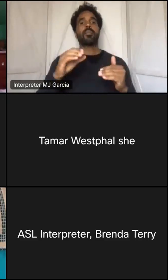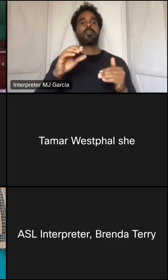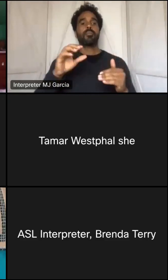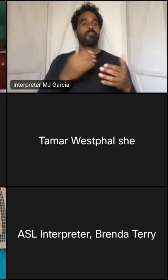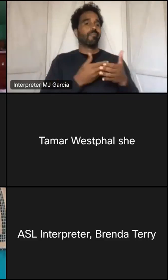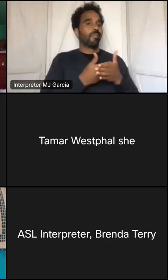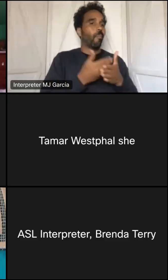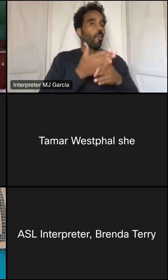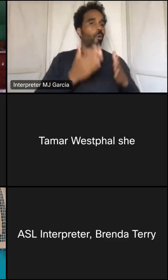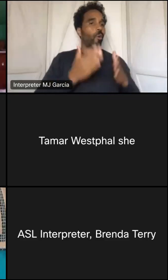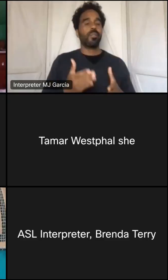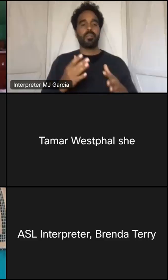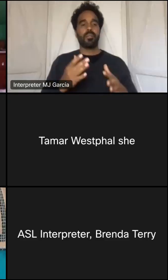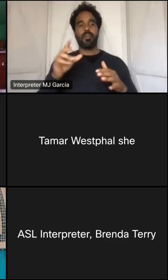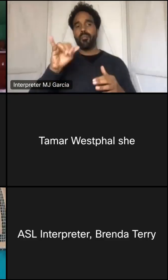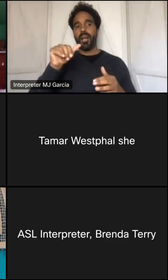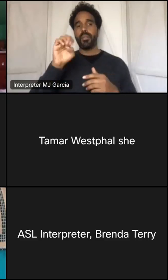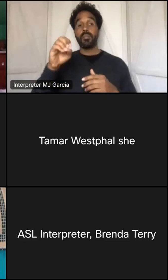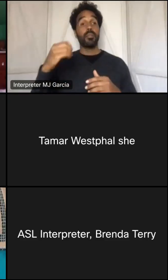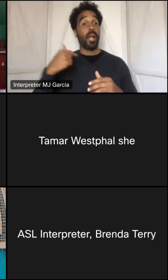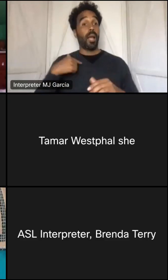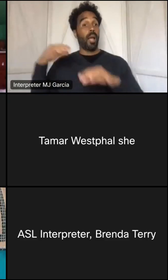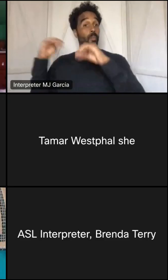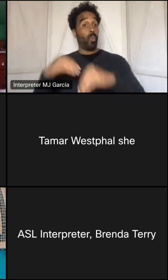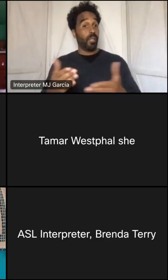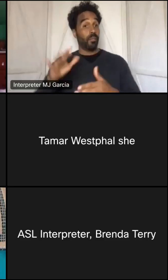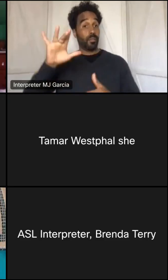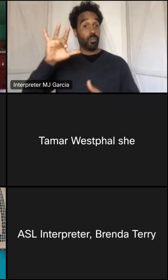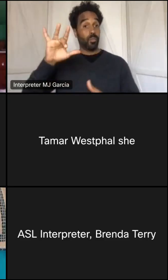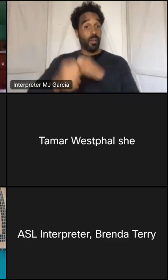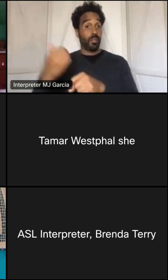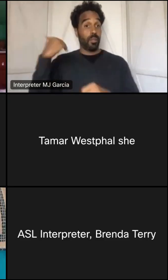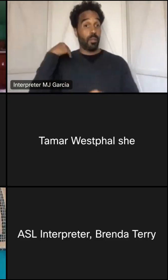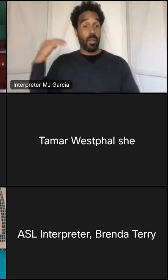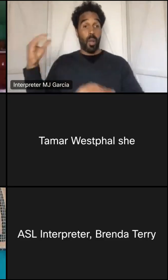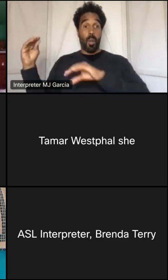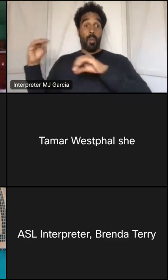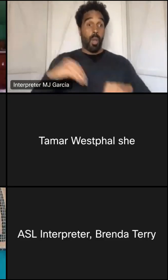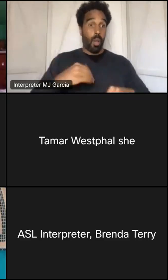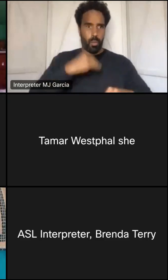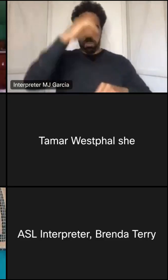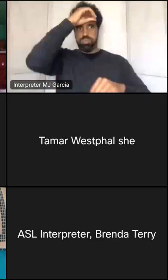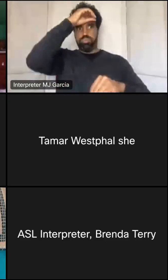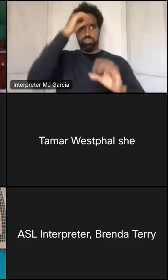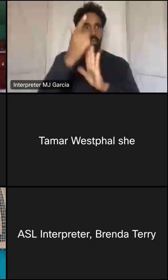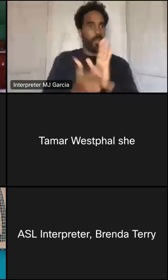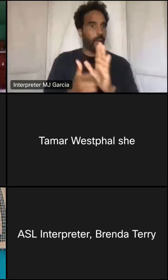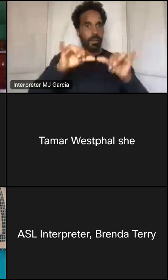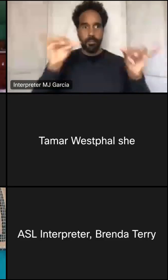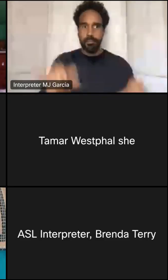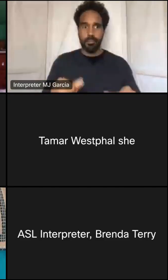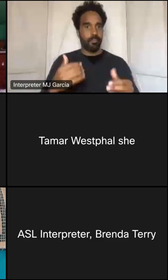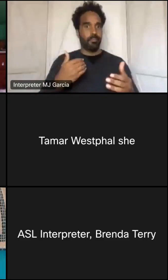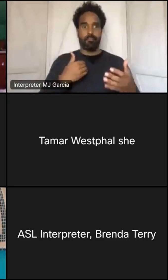country 25 years ago, and I know that when I first arrived here, I had no idea about how the legal system worked, how any